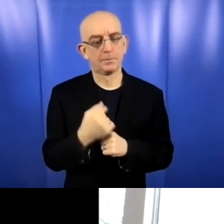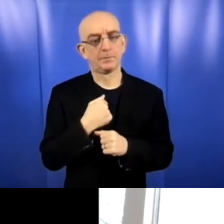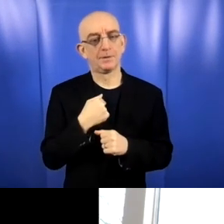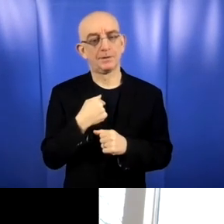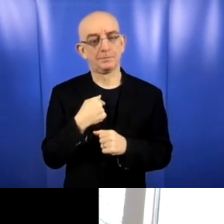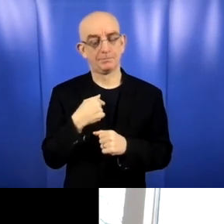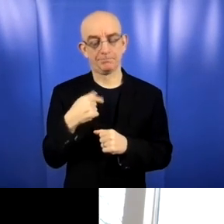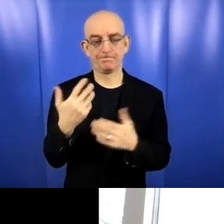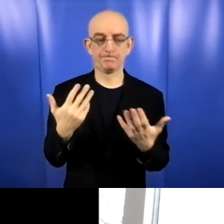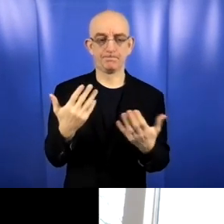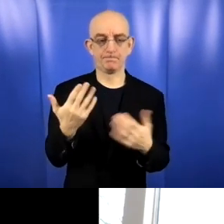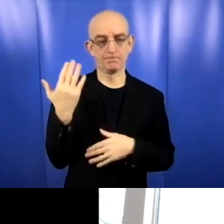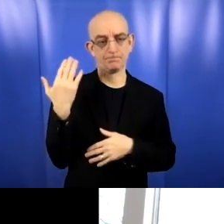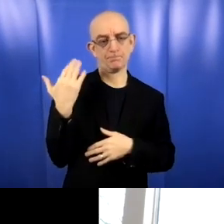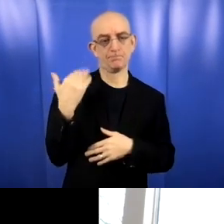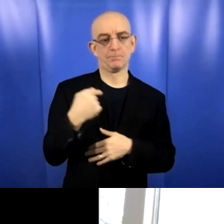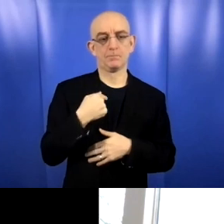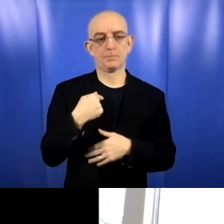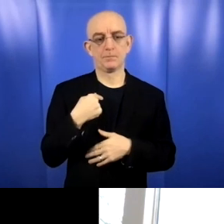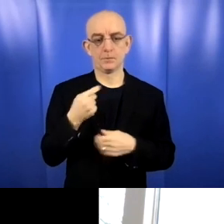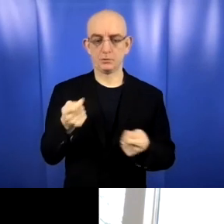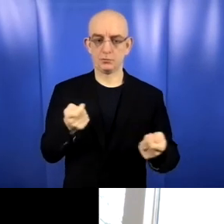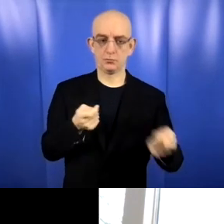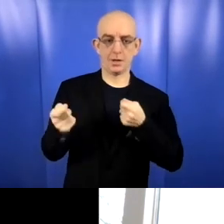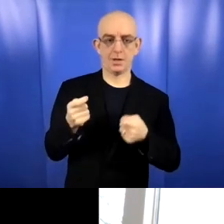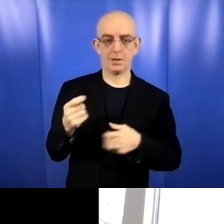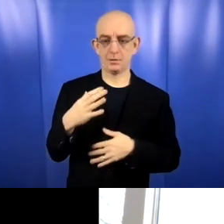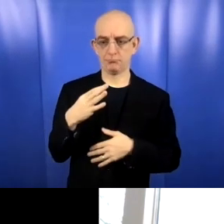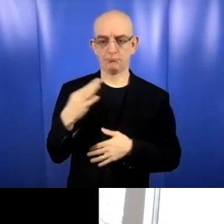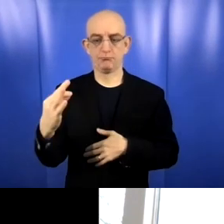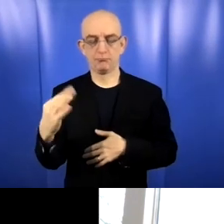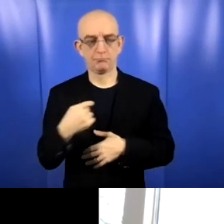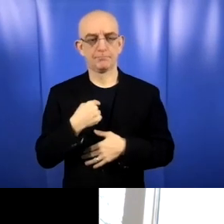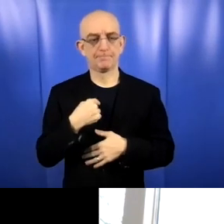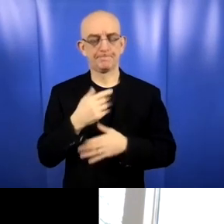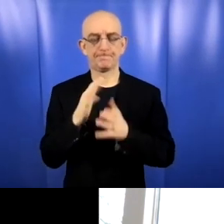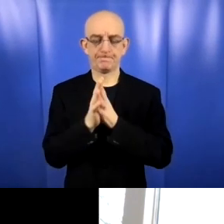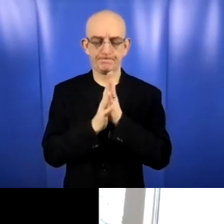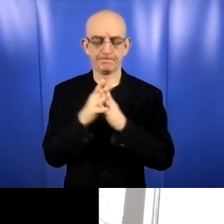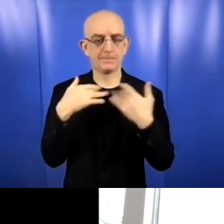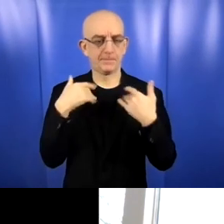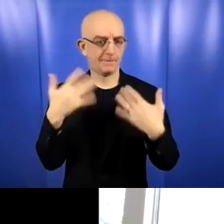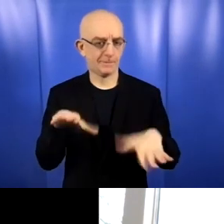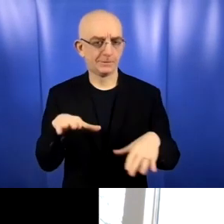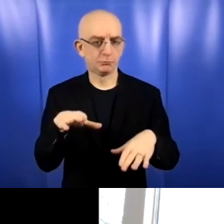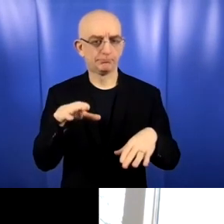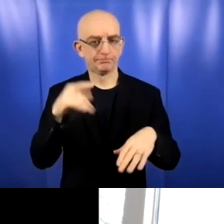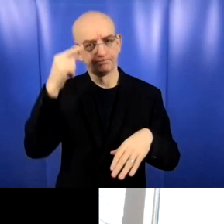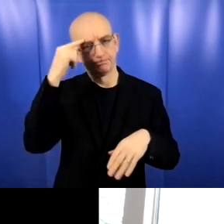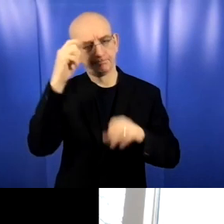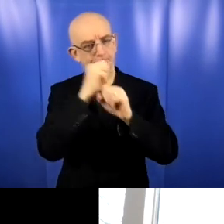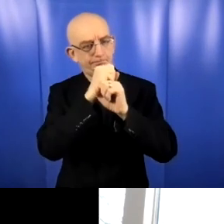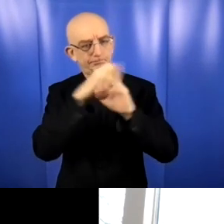Network was that I would make certain that we stopped